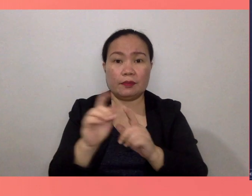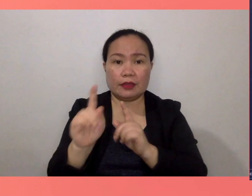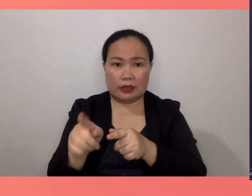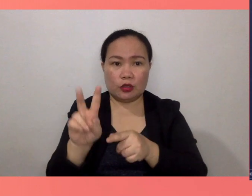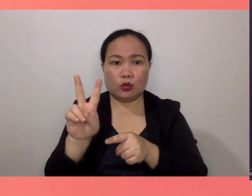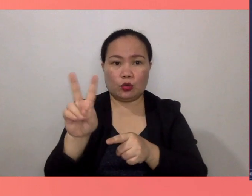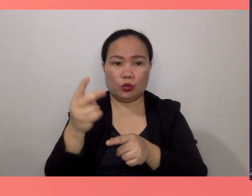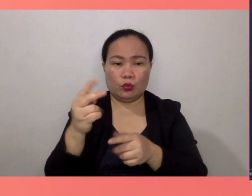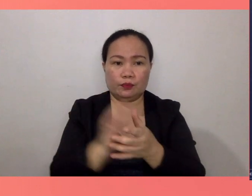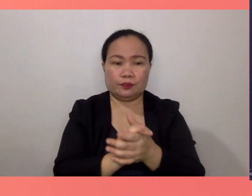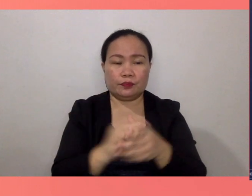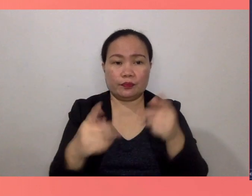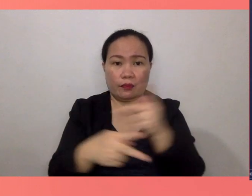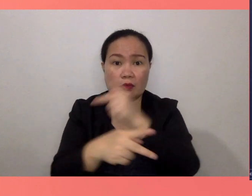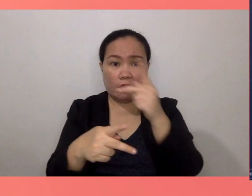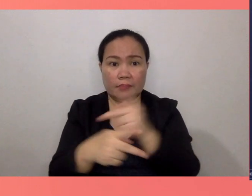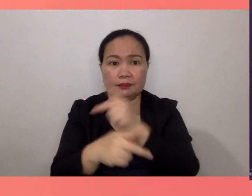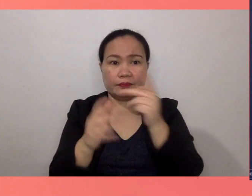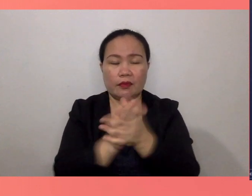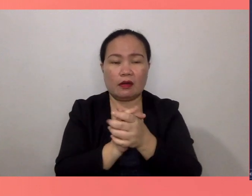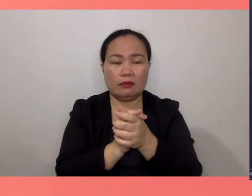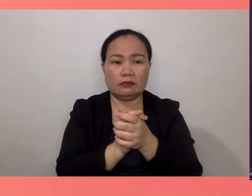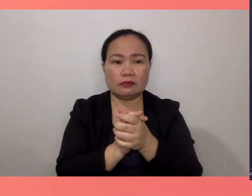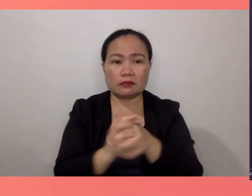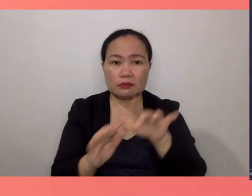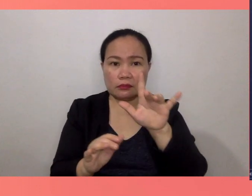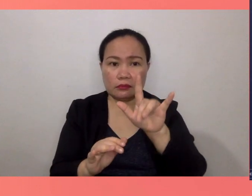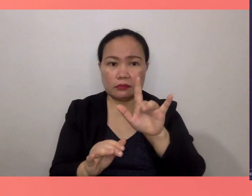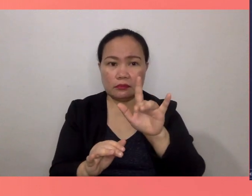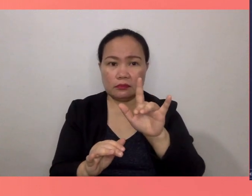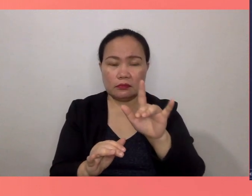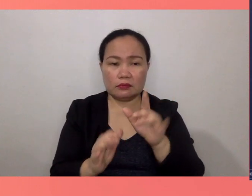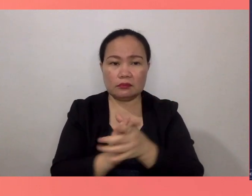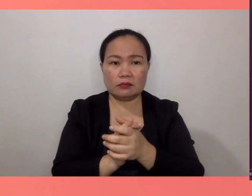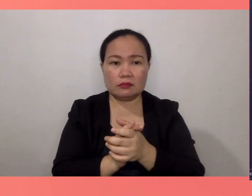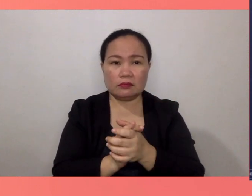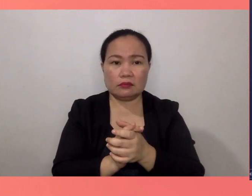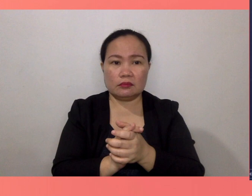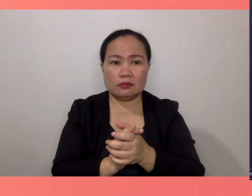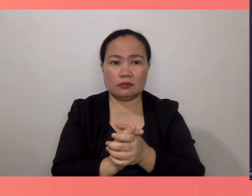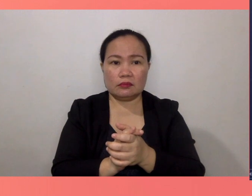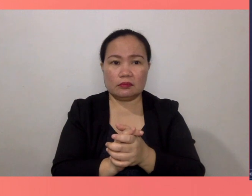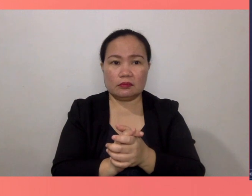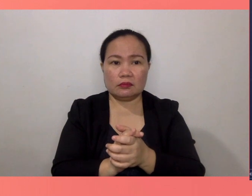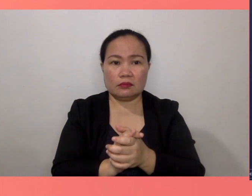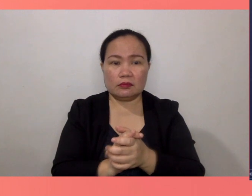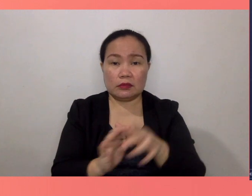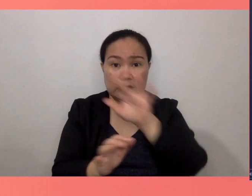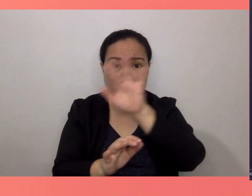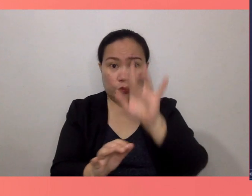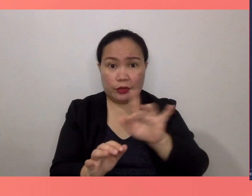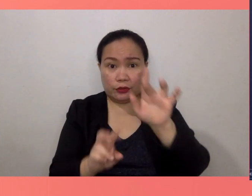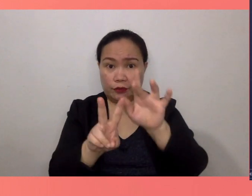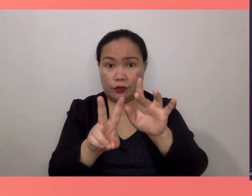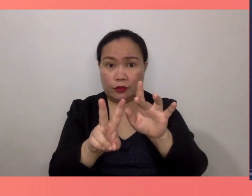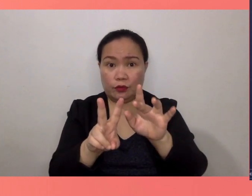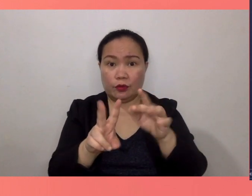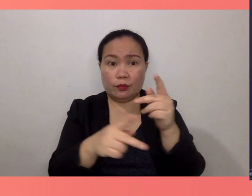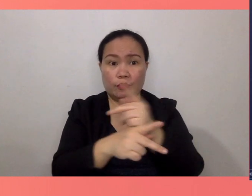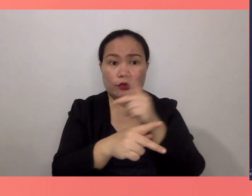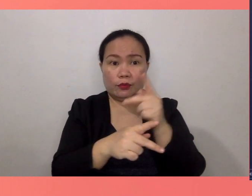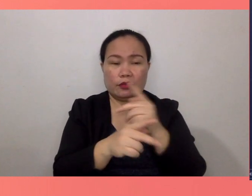yan. Kaya, i-multiply natin yung squared ng square root of 2 kay 5. And that is